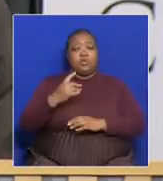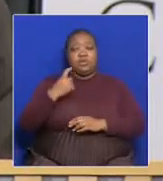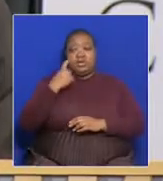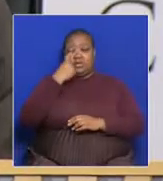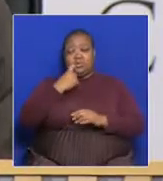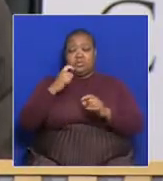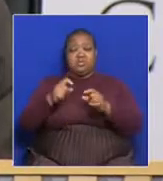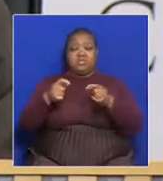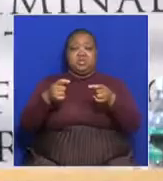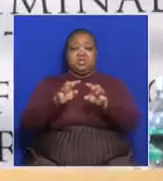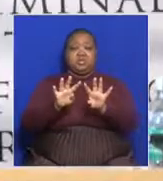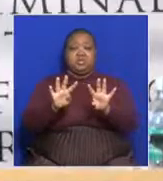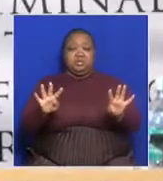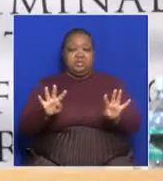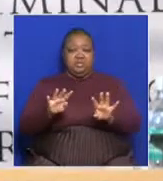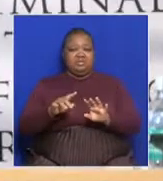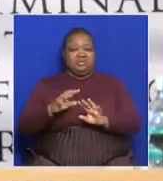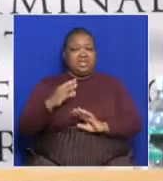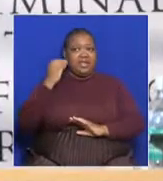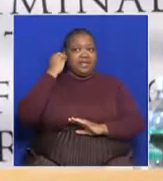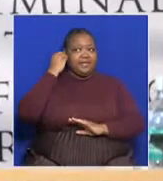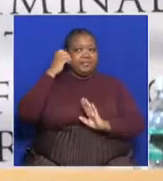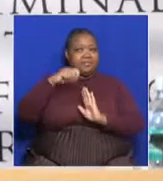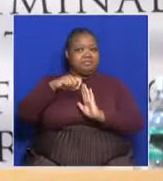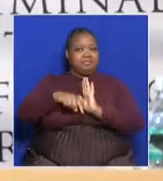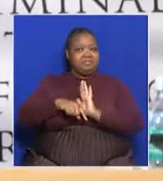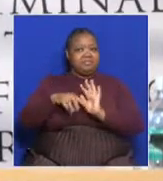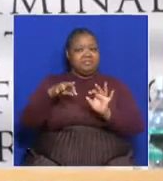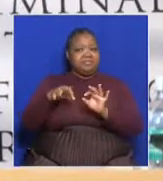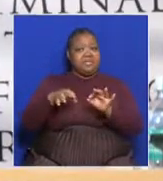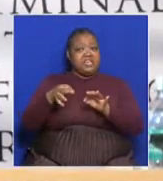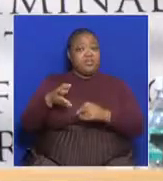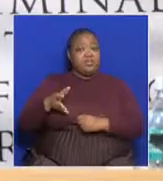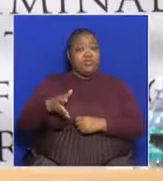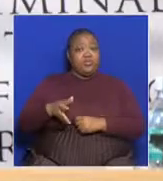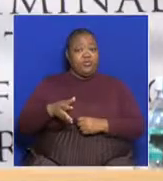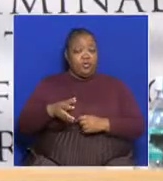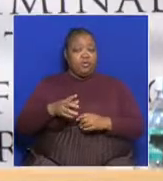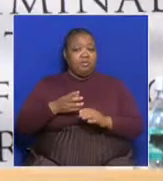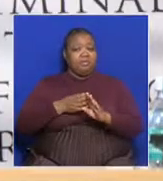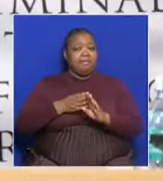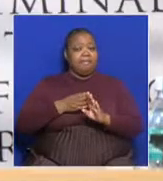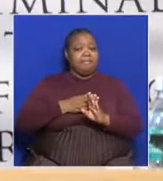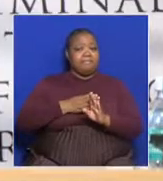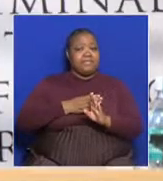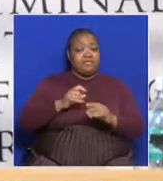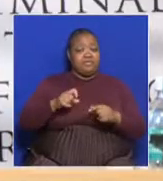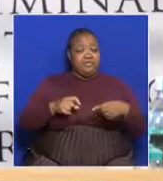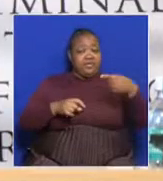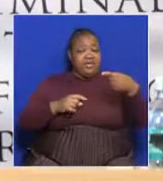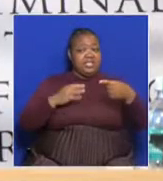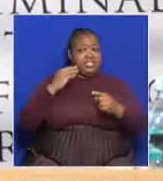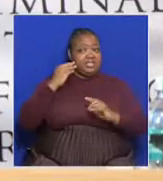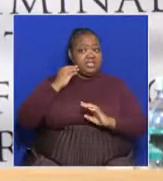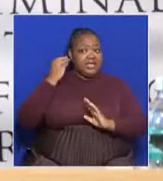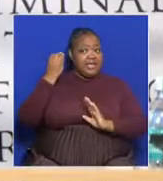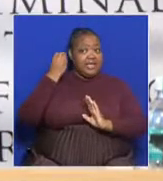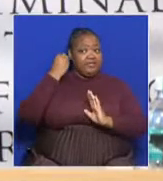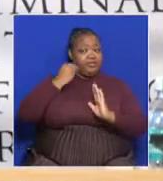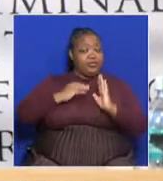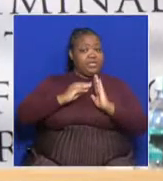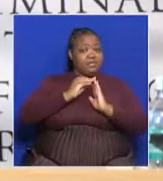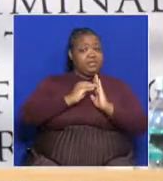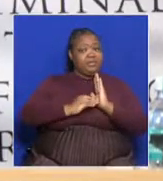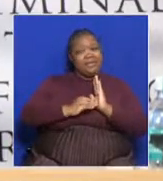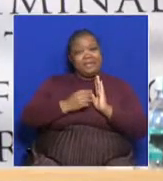the detail that you had in your original information note, as you call it, but somehow did not find its way into